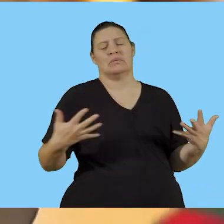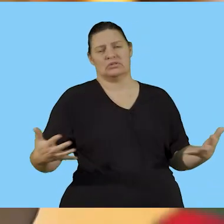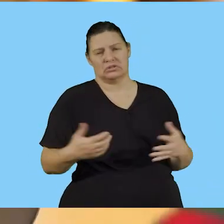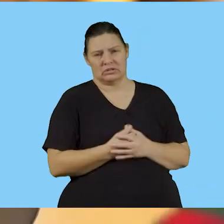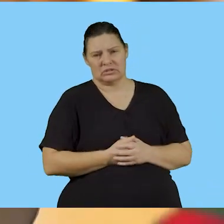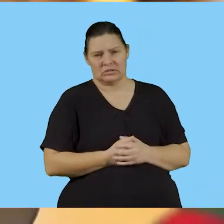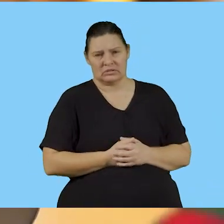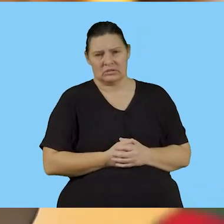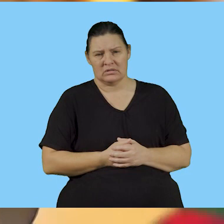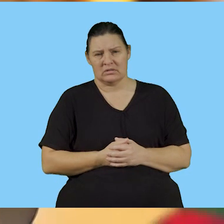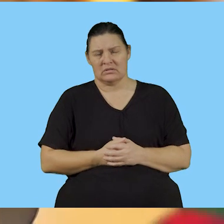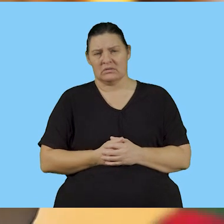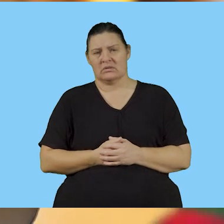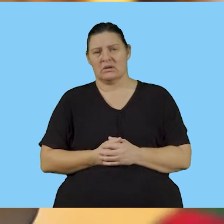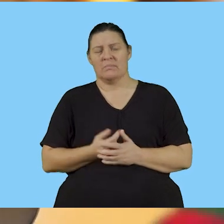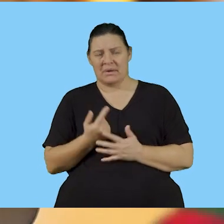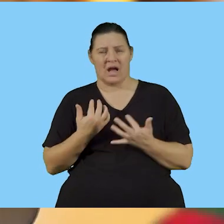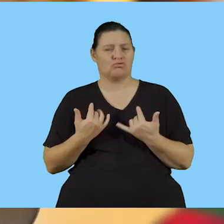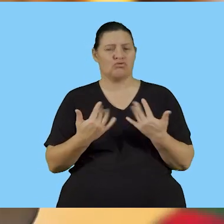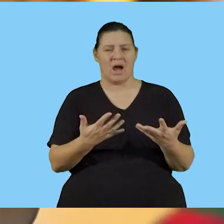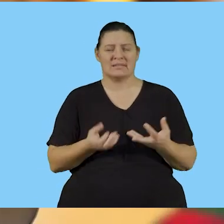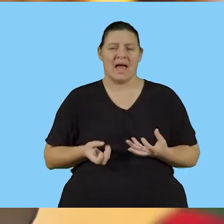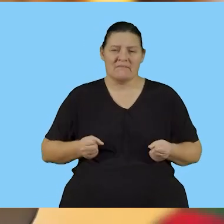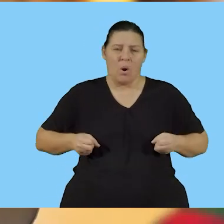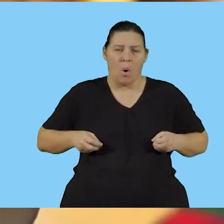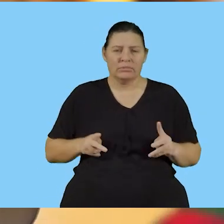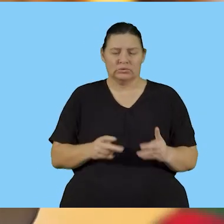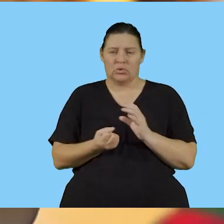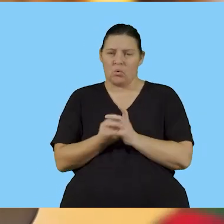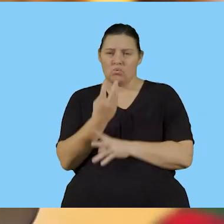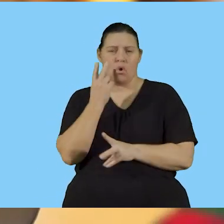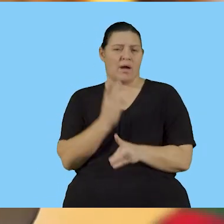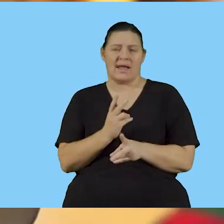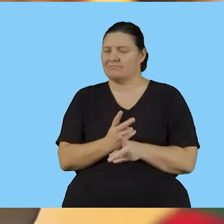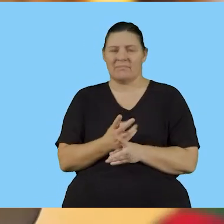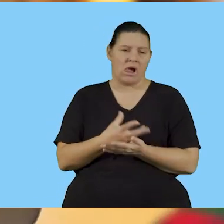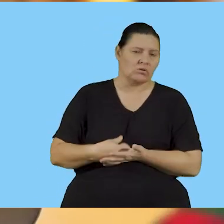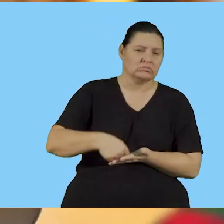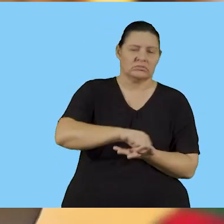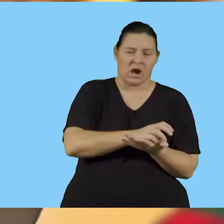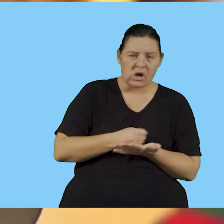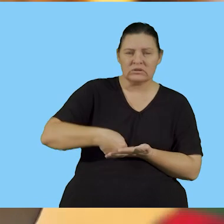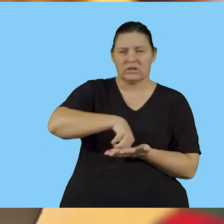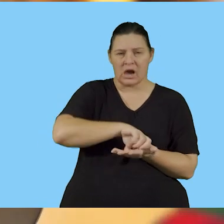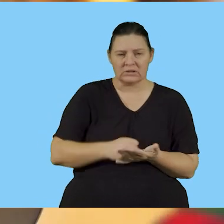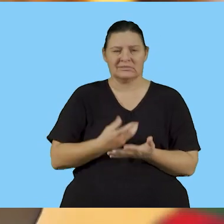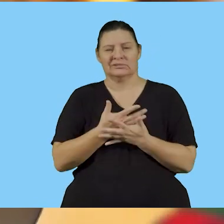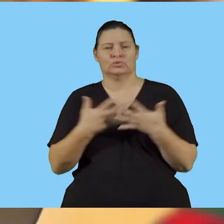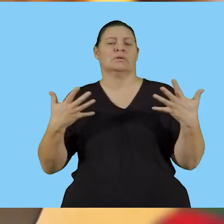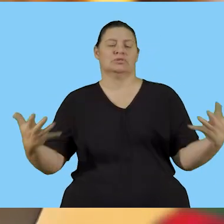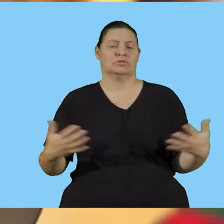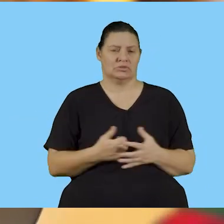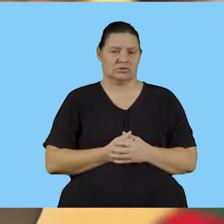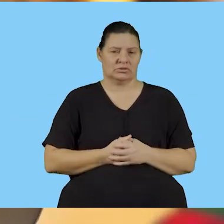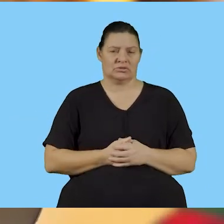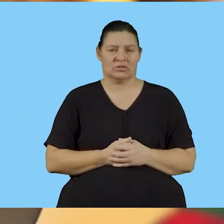When we are speaking of overgrazing, this is when the grass is exposed to excessive grazing or when